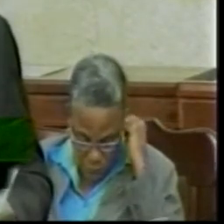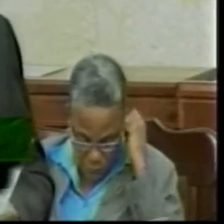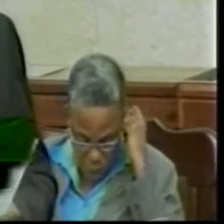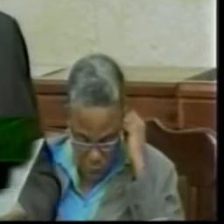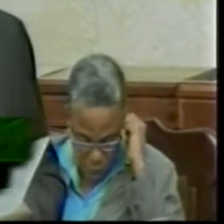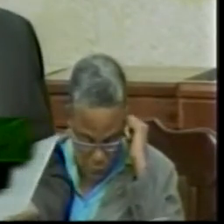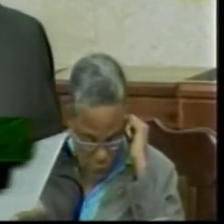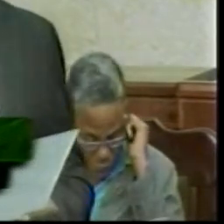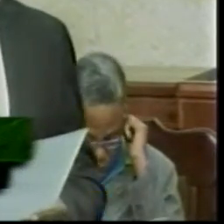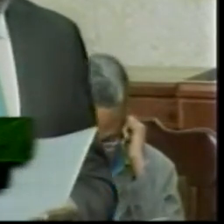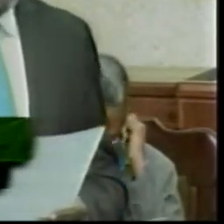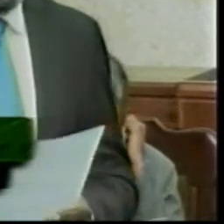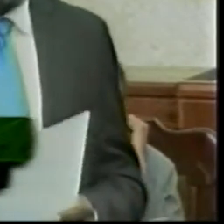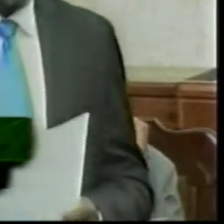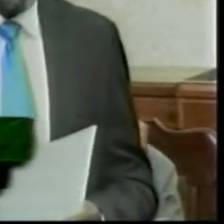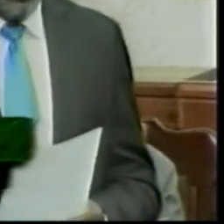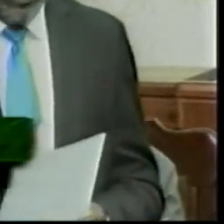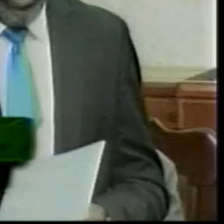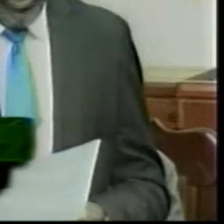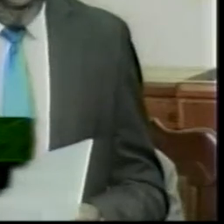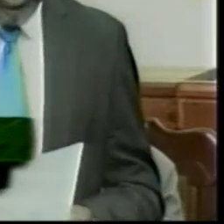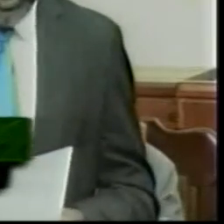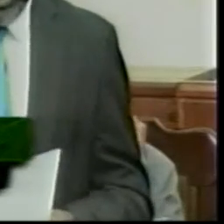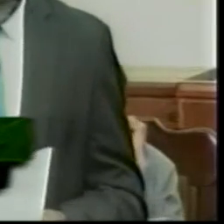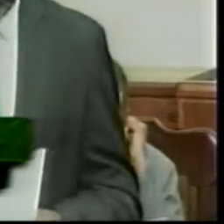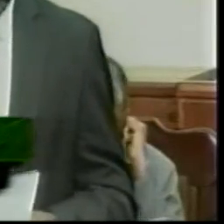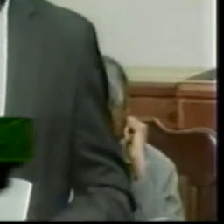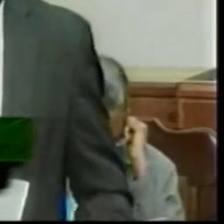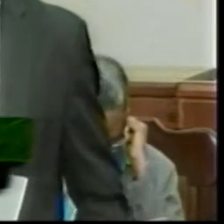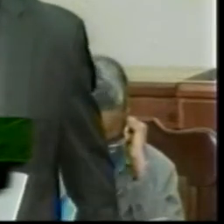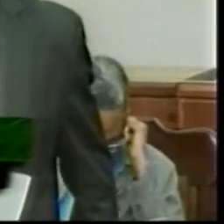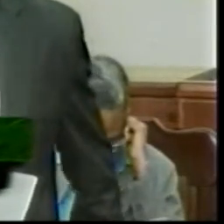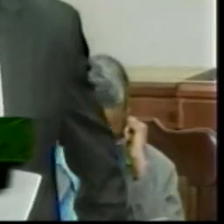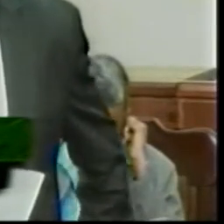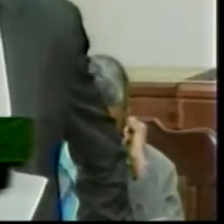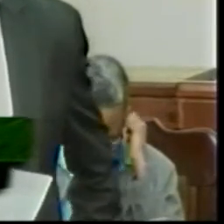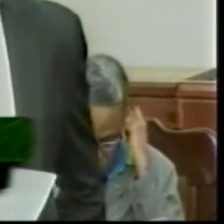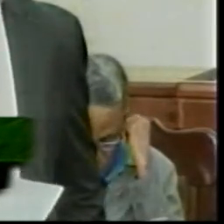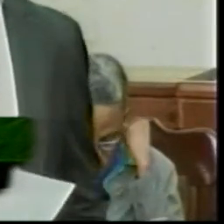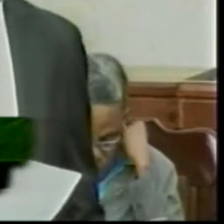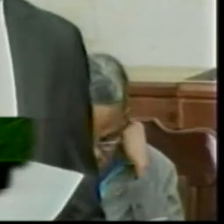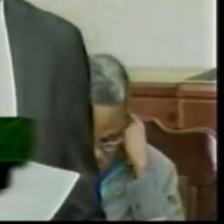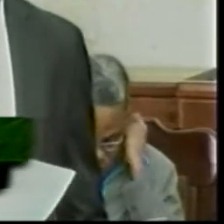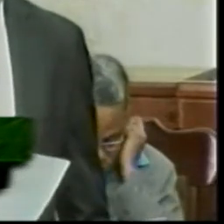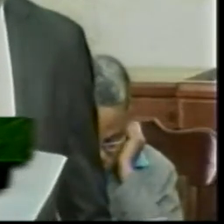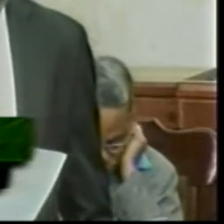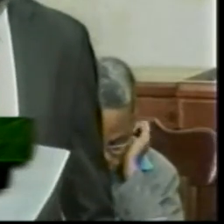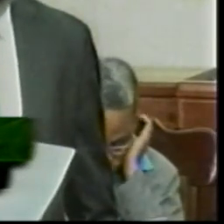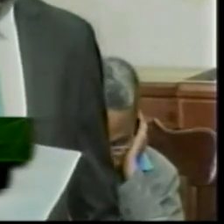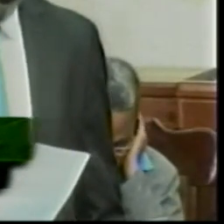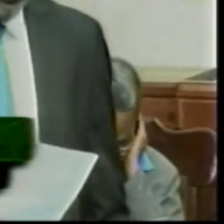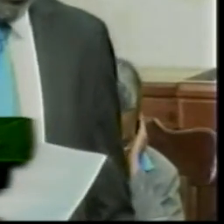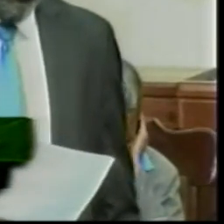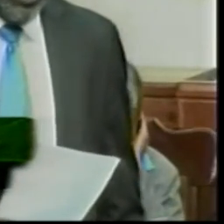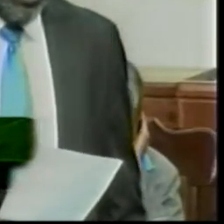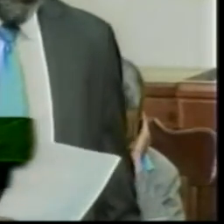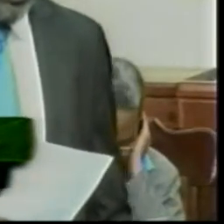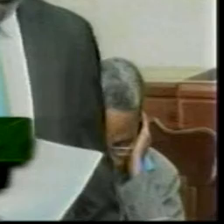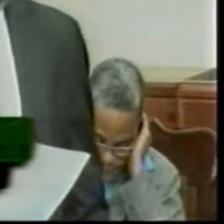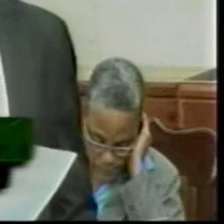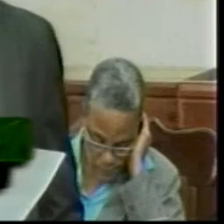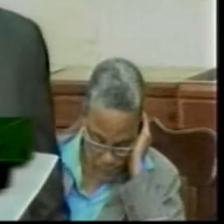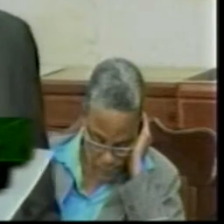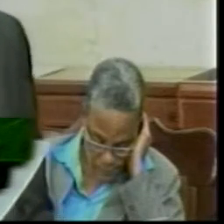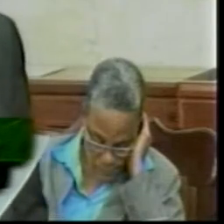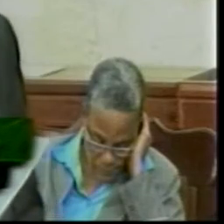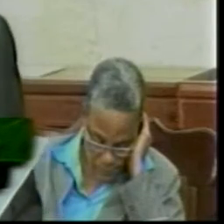cost will be $1.4 million, and it will take 14 months to complete. And again, construction can start